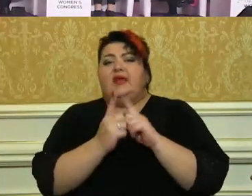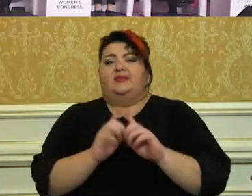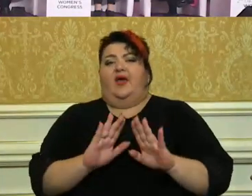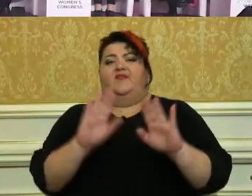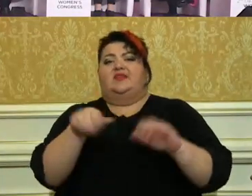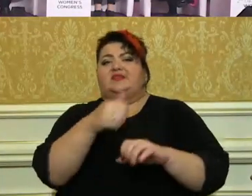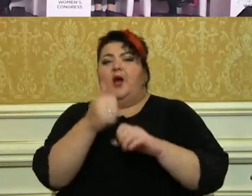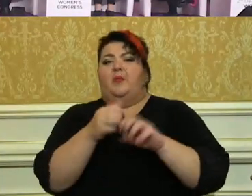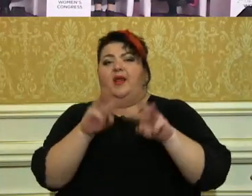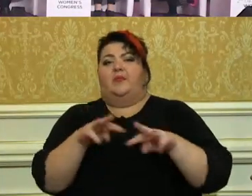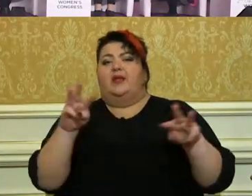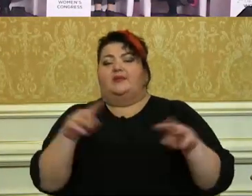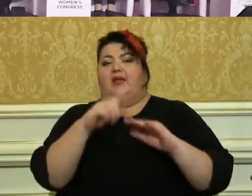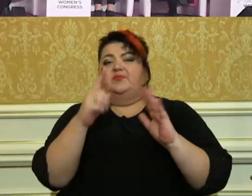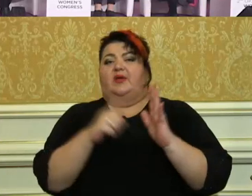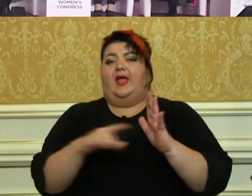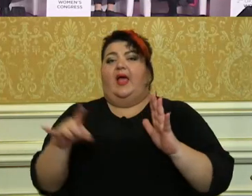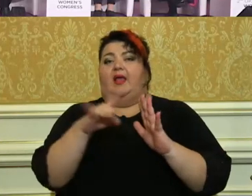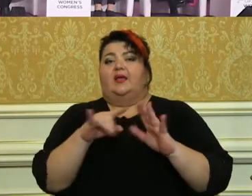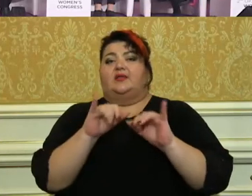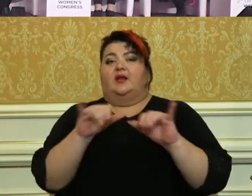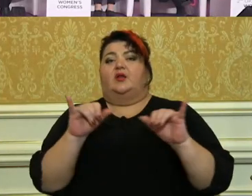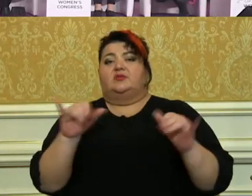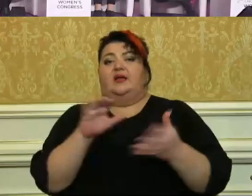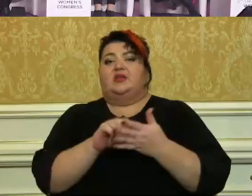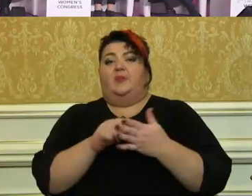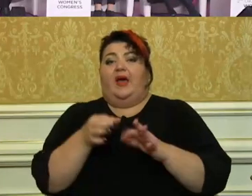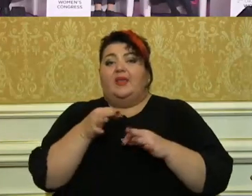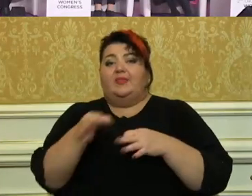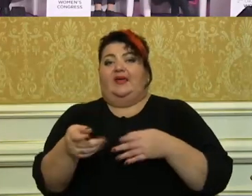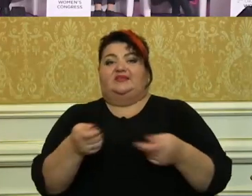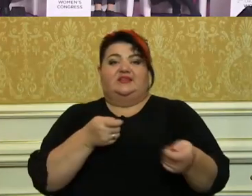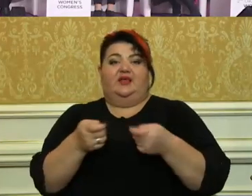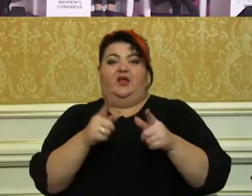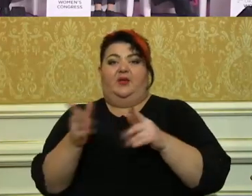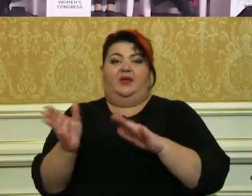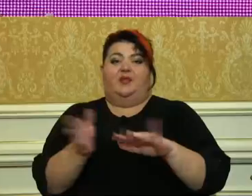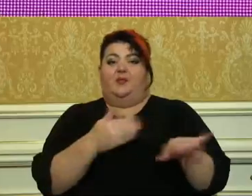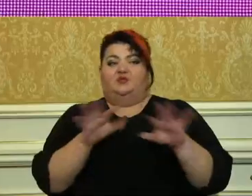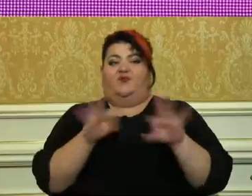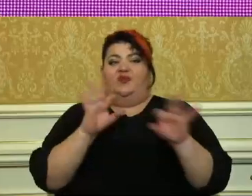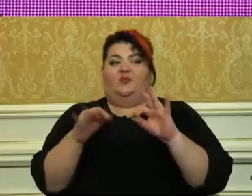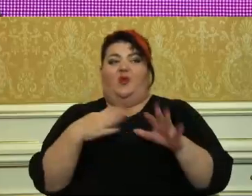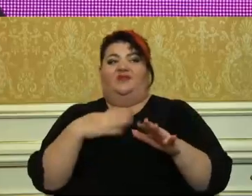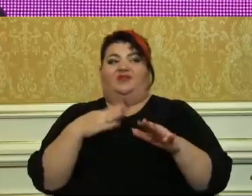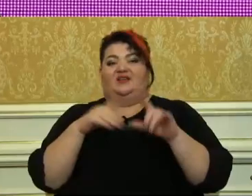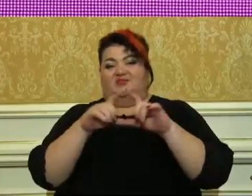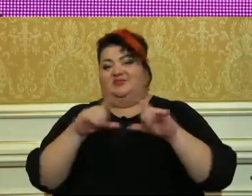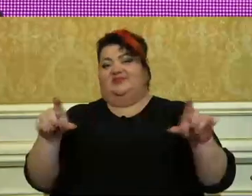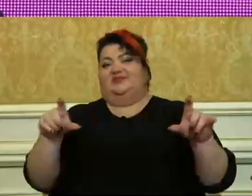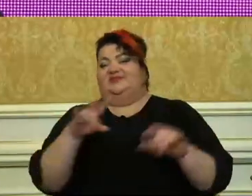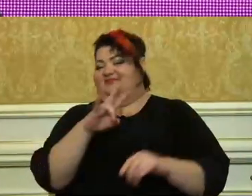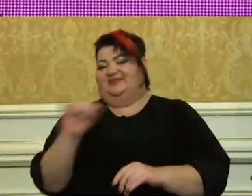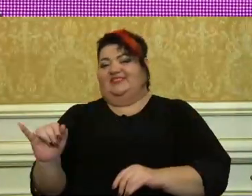because who could have been the deputy minister for the regional development and decentralization if he wouldn't be selected by